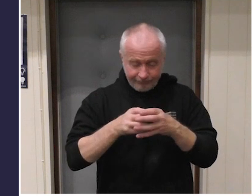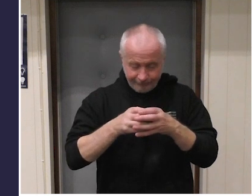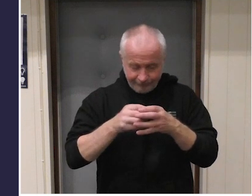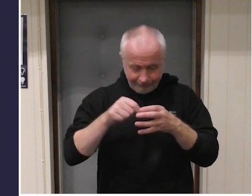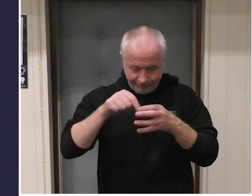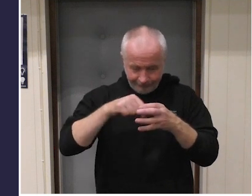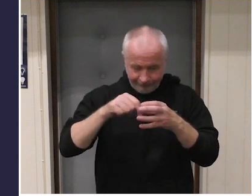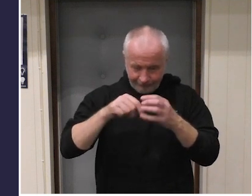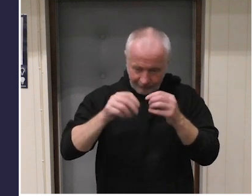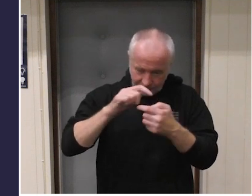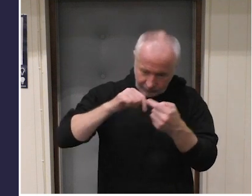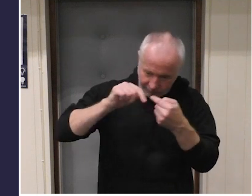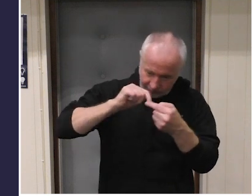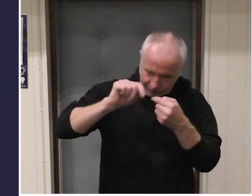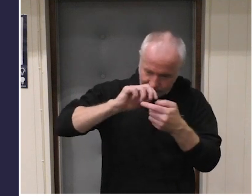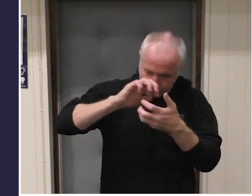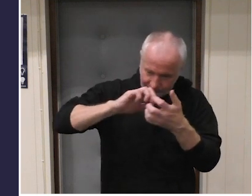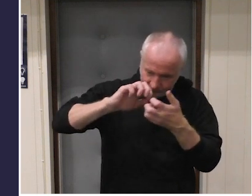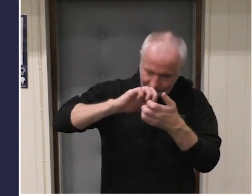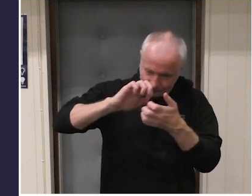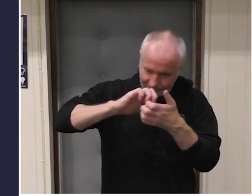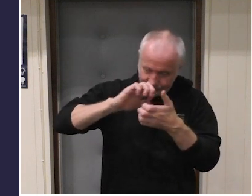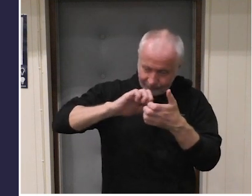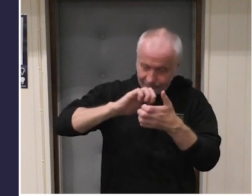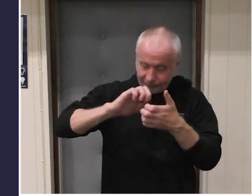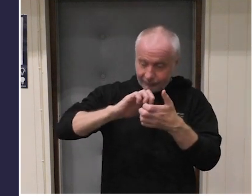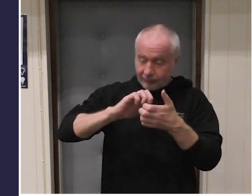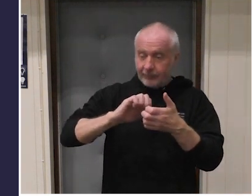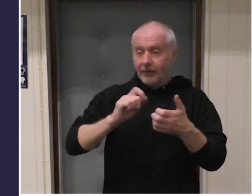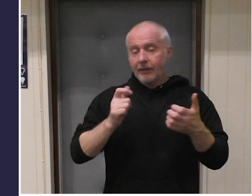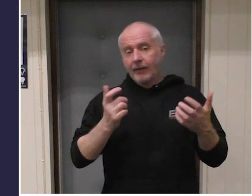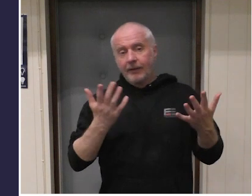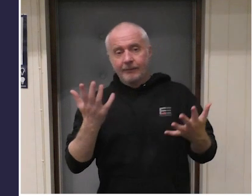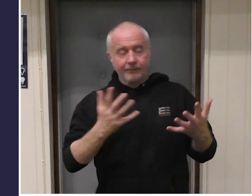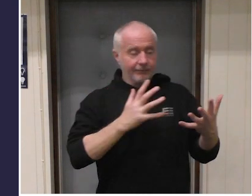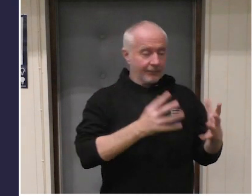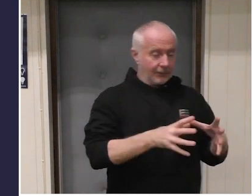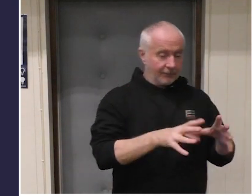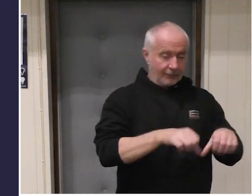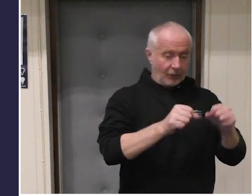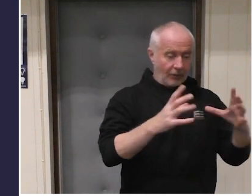volume, right? And so there's a balance between the two, and this